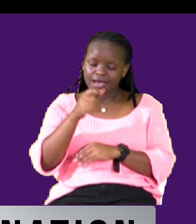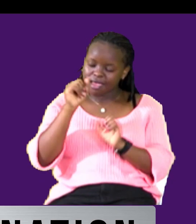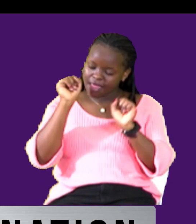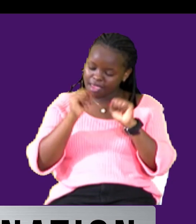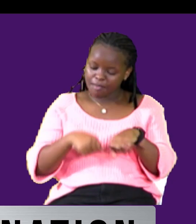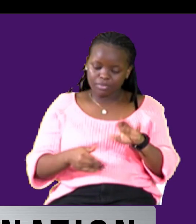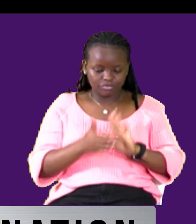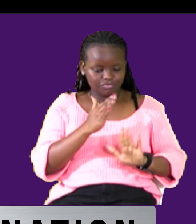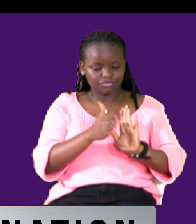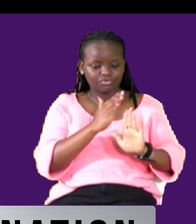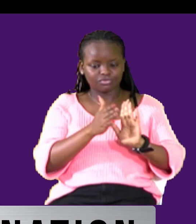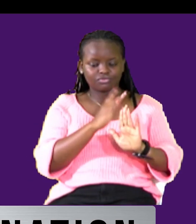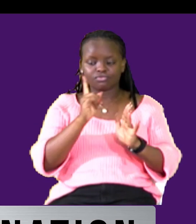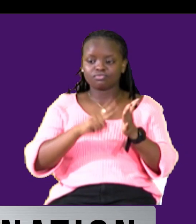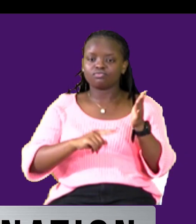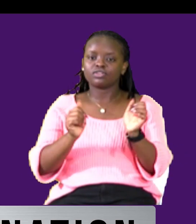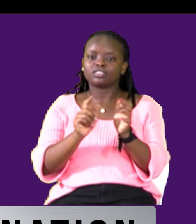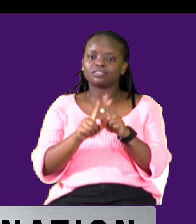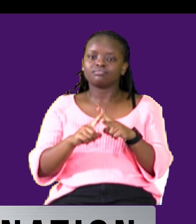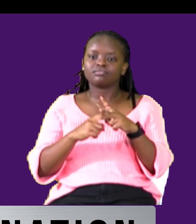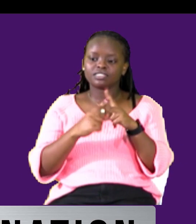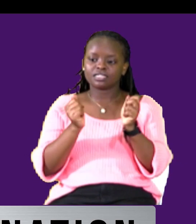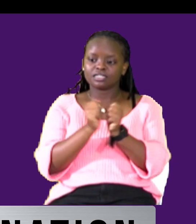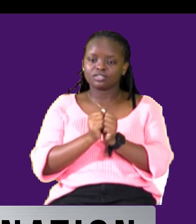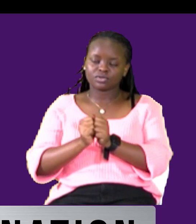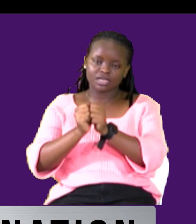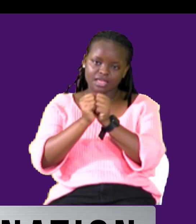what we had begun together as actors.